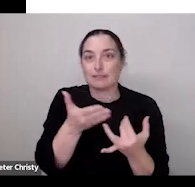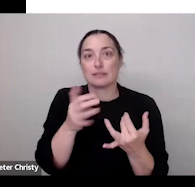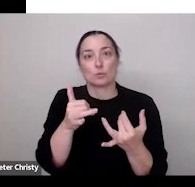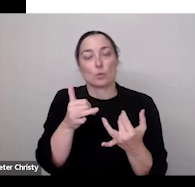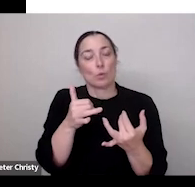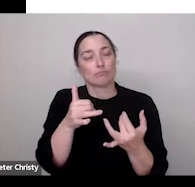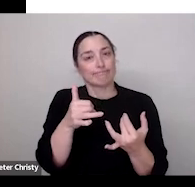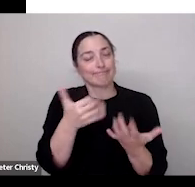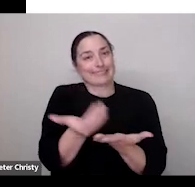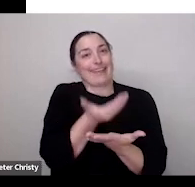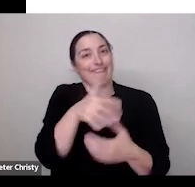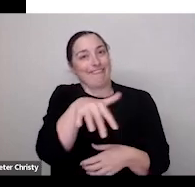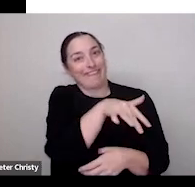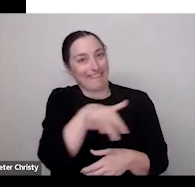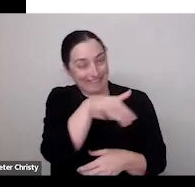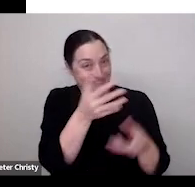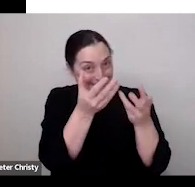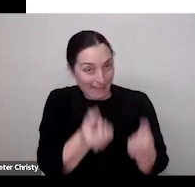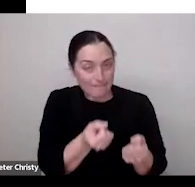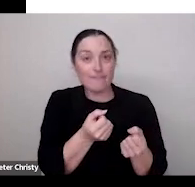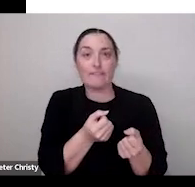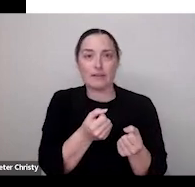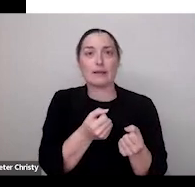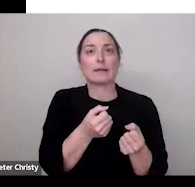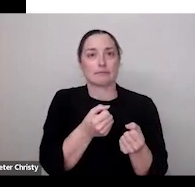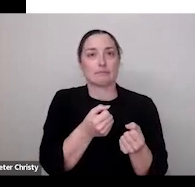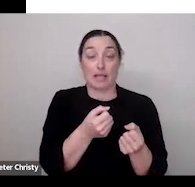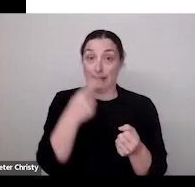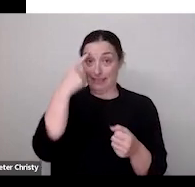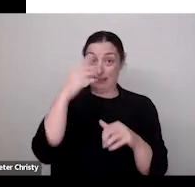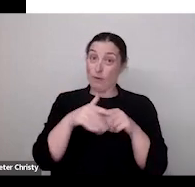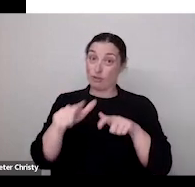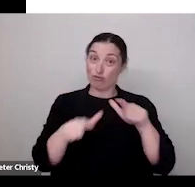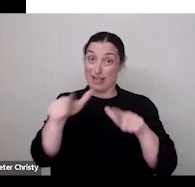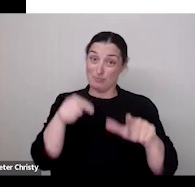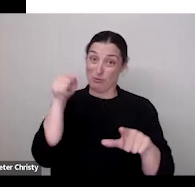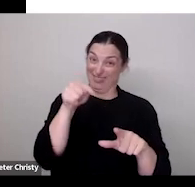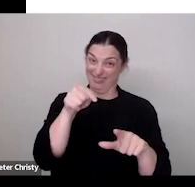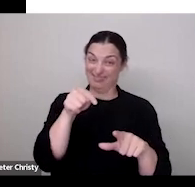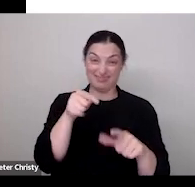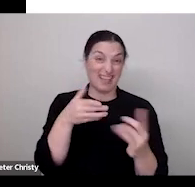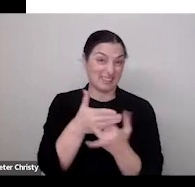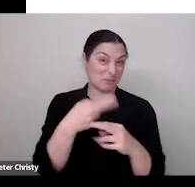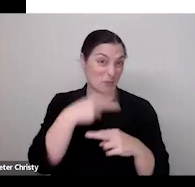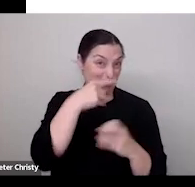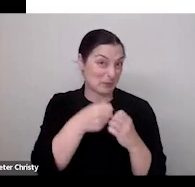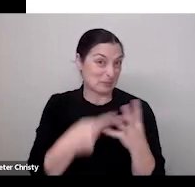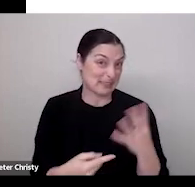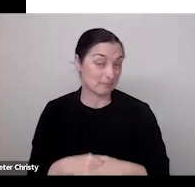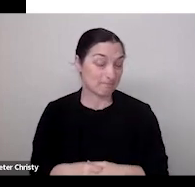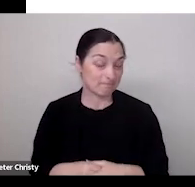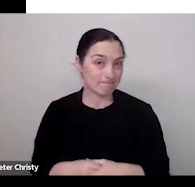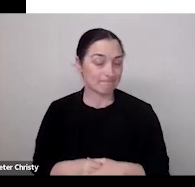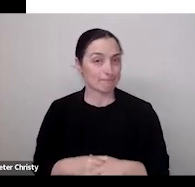comfortable and secure. And think maybe about transportation that's accessible for people. We can leverage those